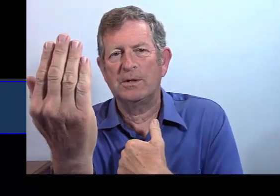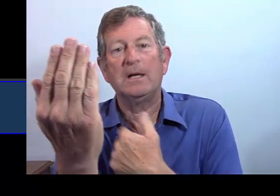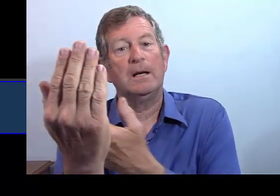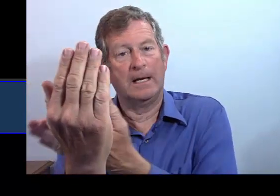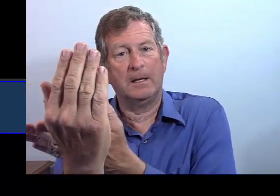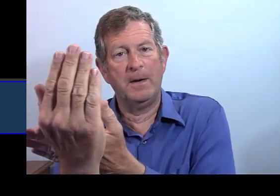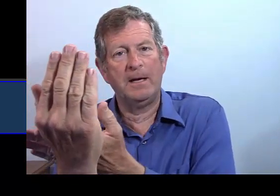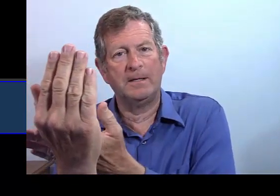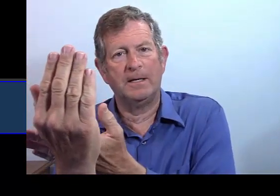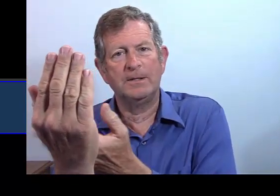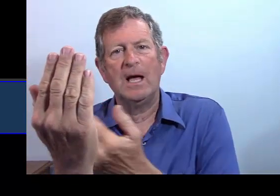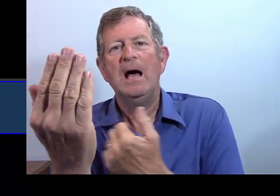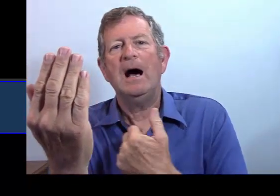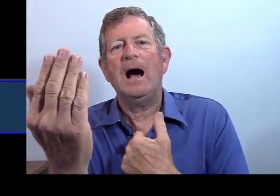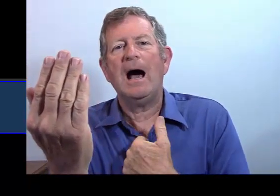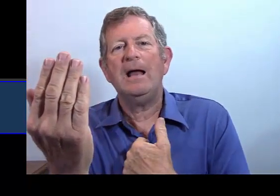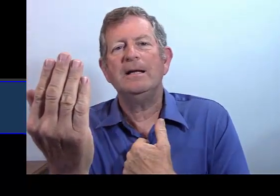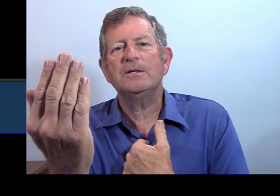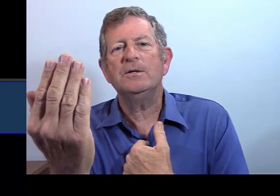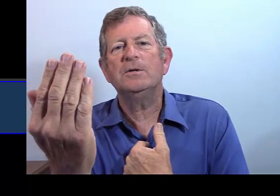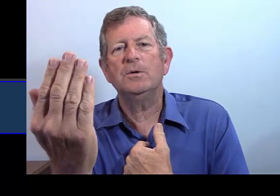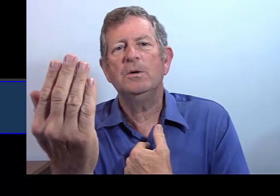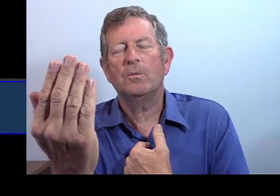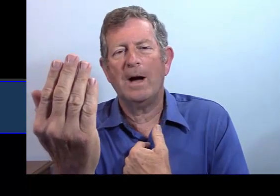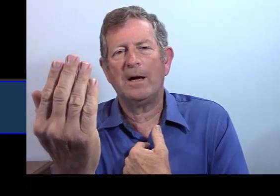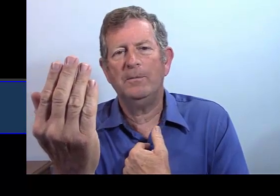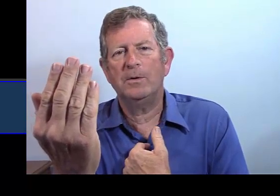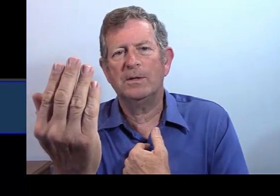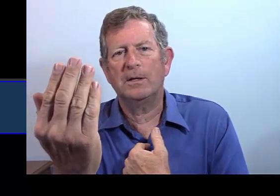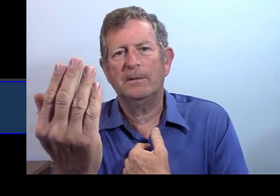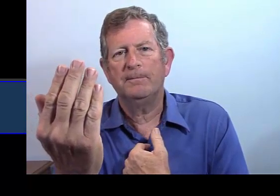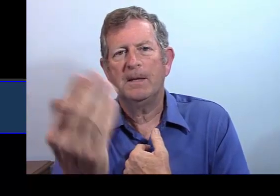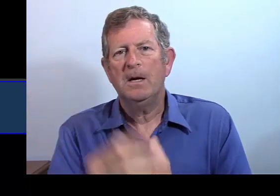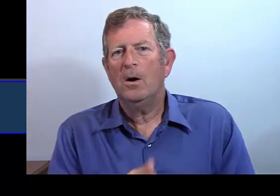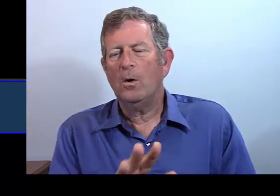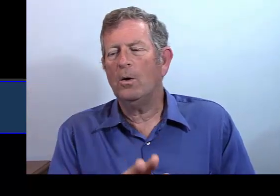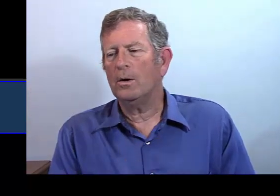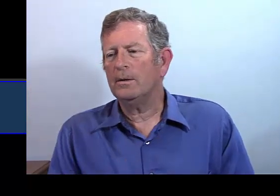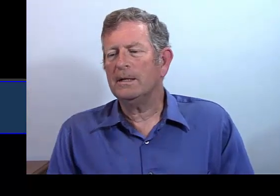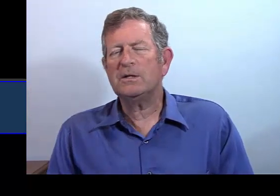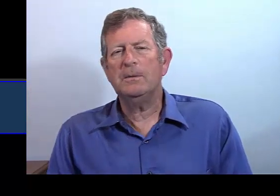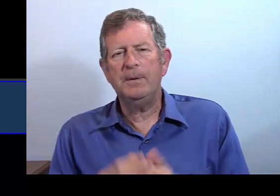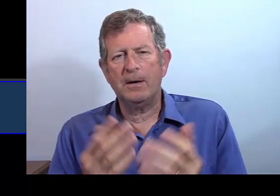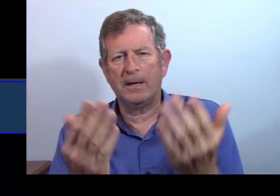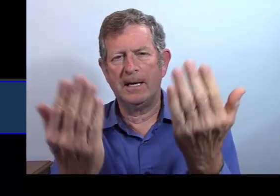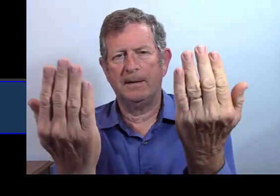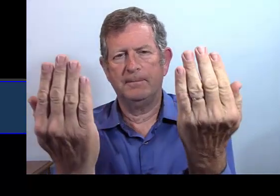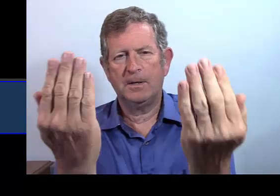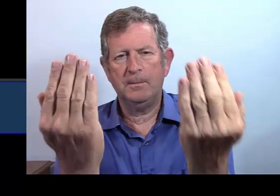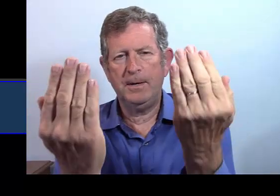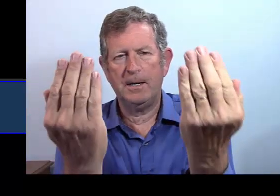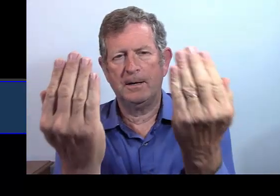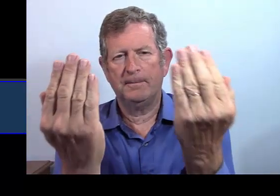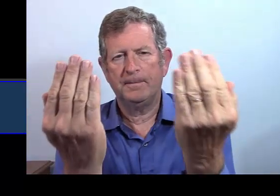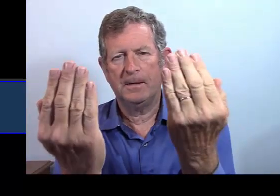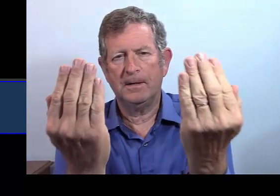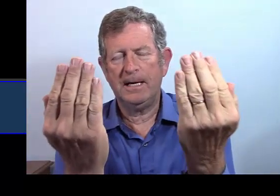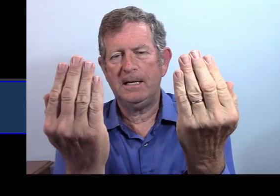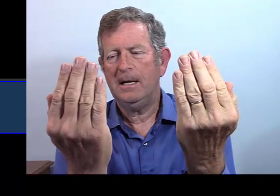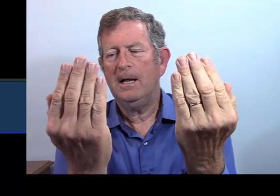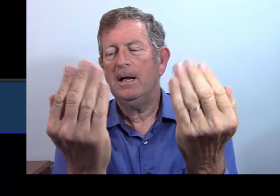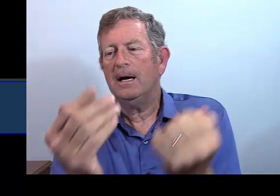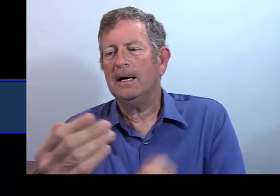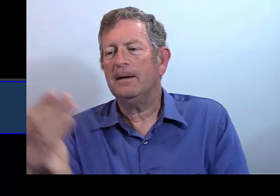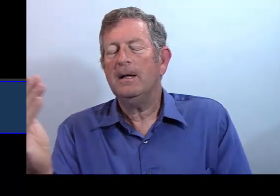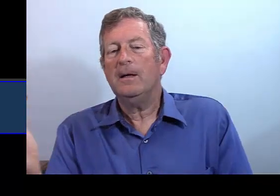classical music like the man does. I listen to rock music. Or let's compare again. Compare, all